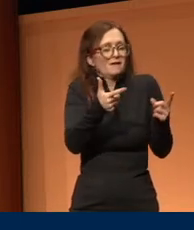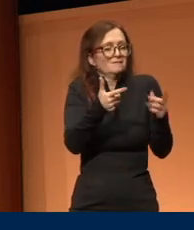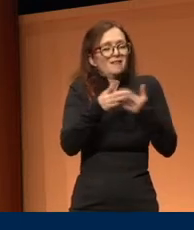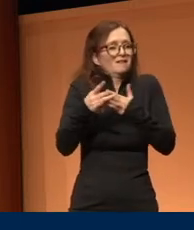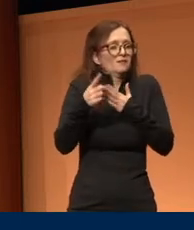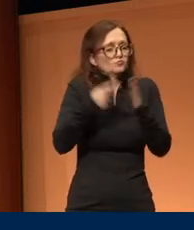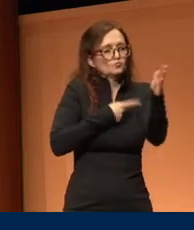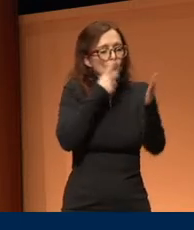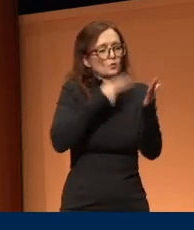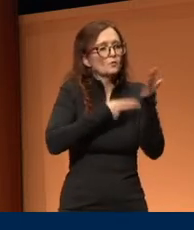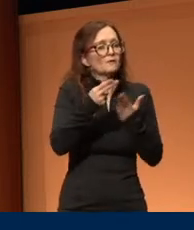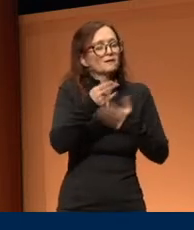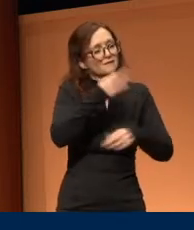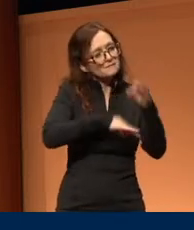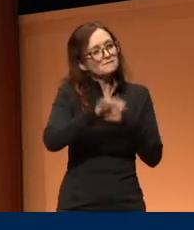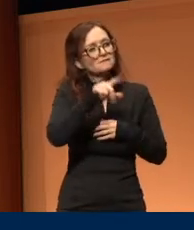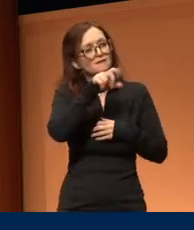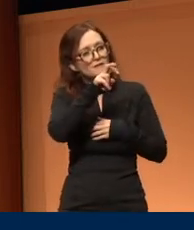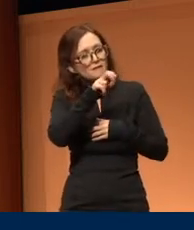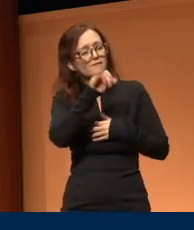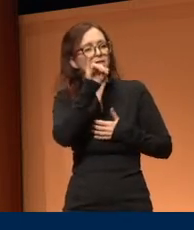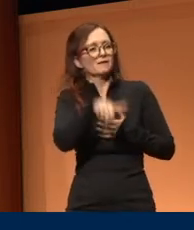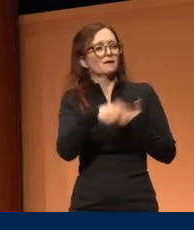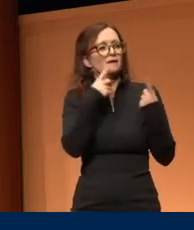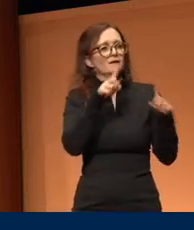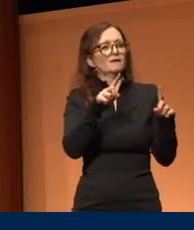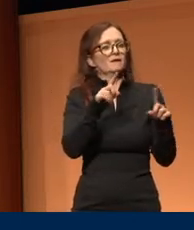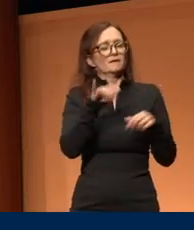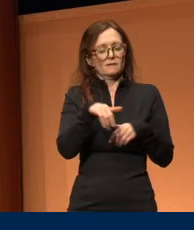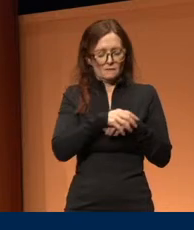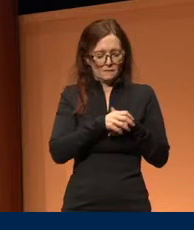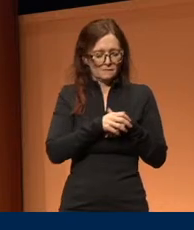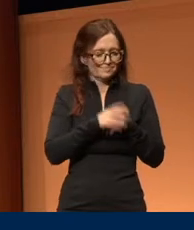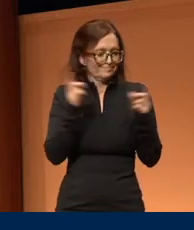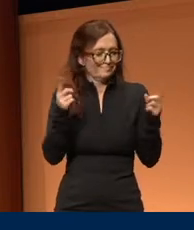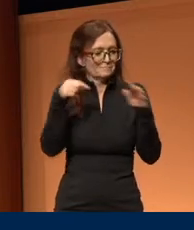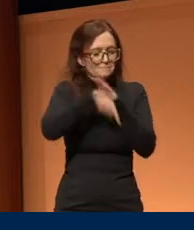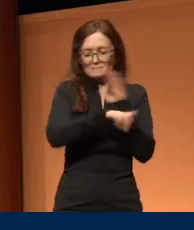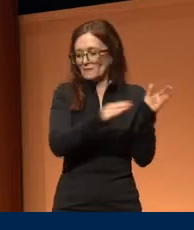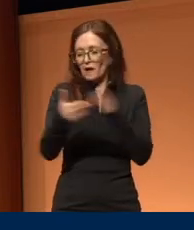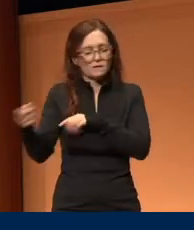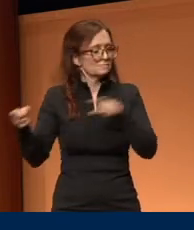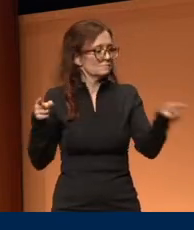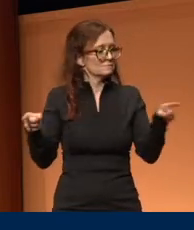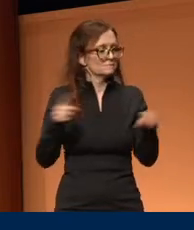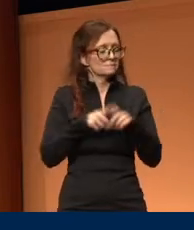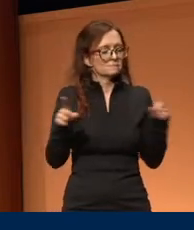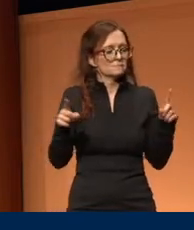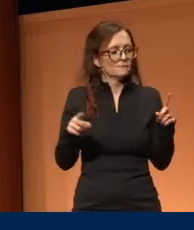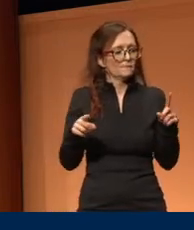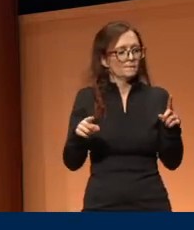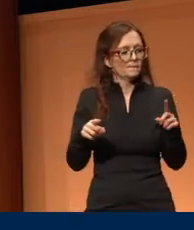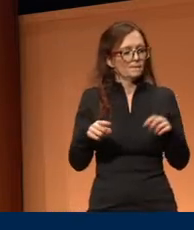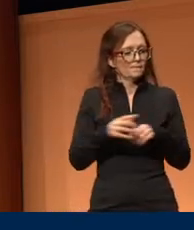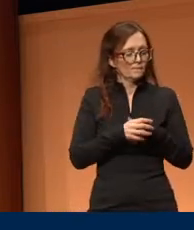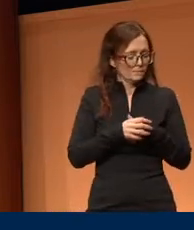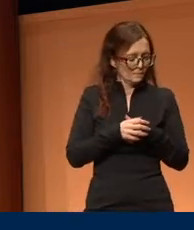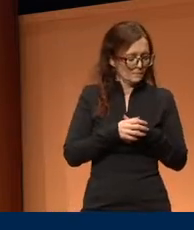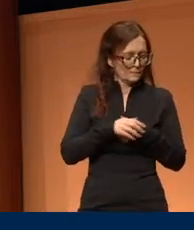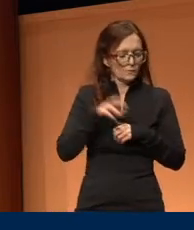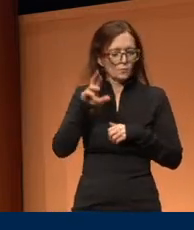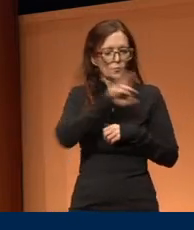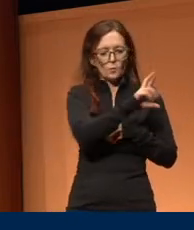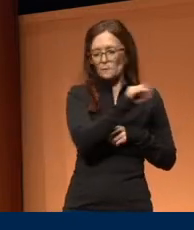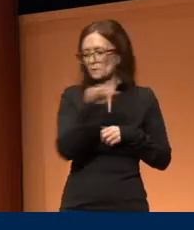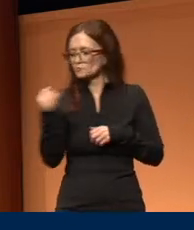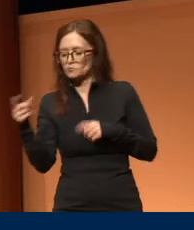peace. Instead, peace is ultimately achieved through a catastrophic event. The double suicide of Romeo and Juliet, which